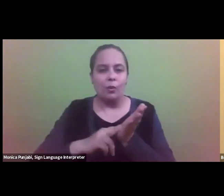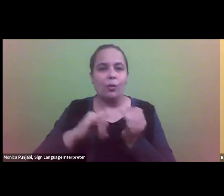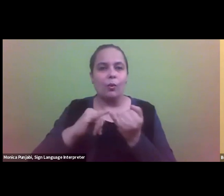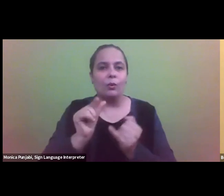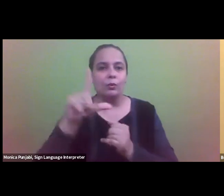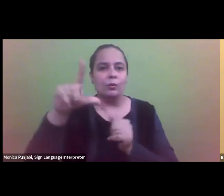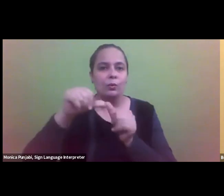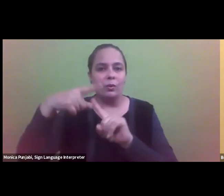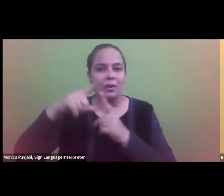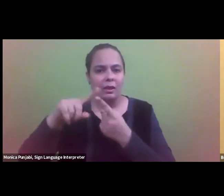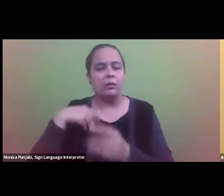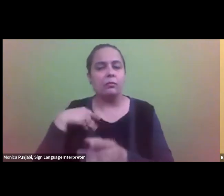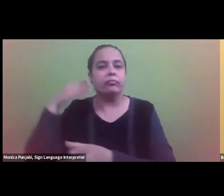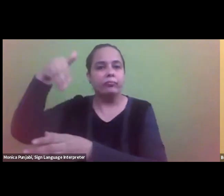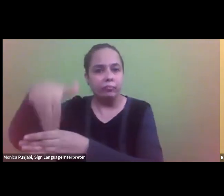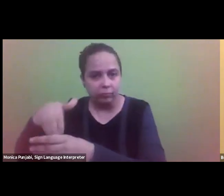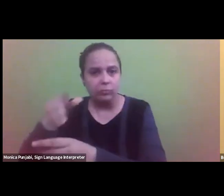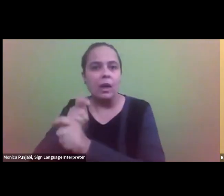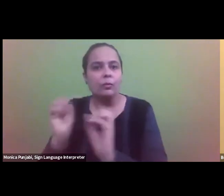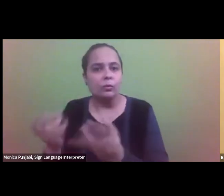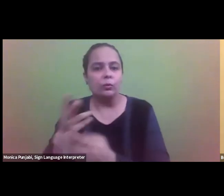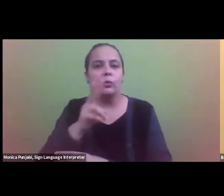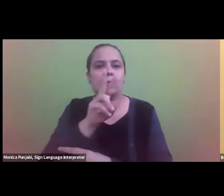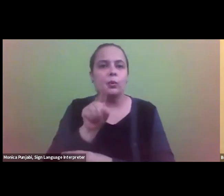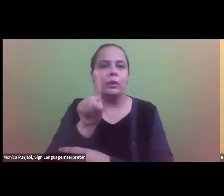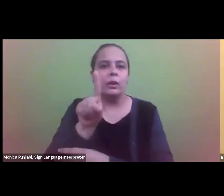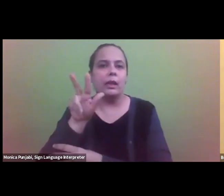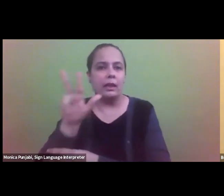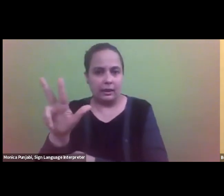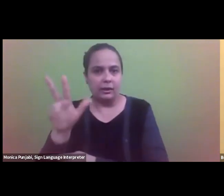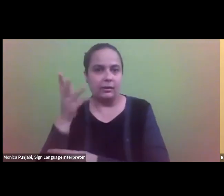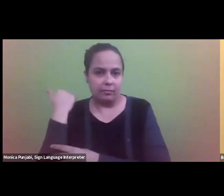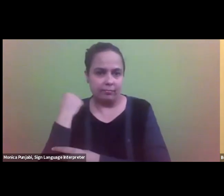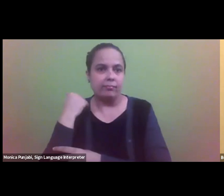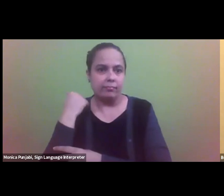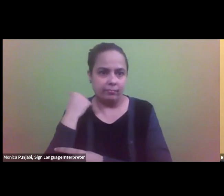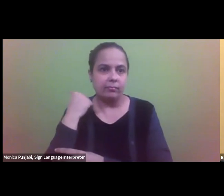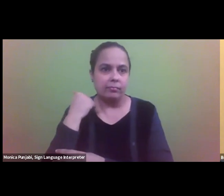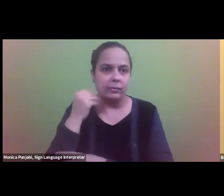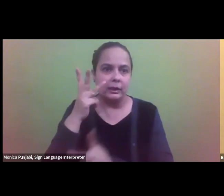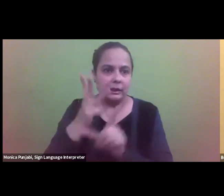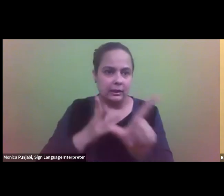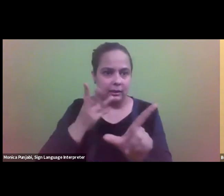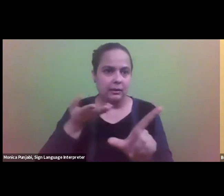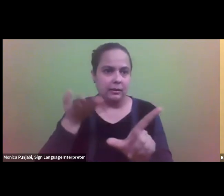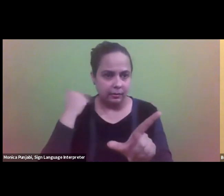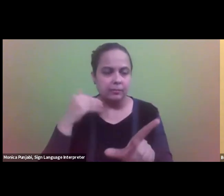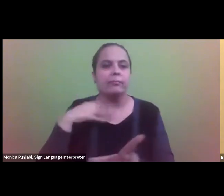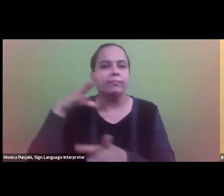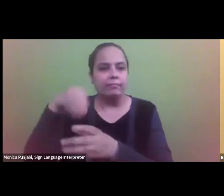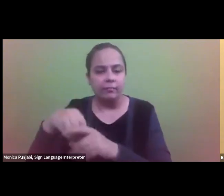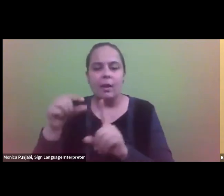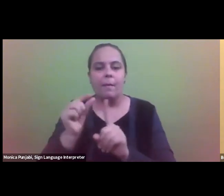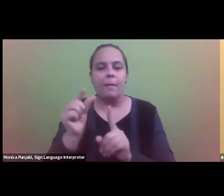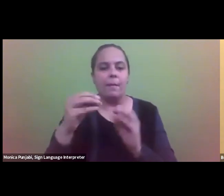2018 as the Director of Public Affairs. And in that role, I enjoy engaging with audiences, new and old.